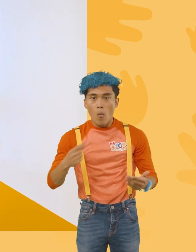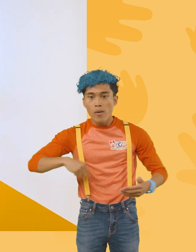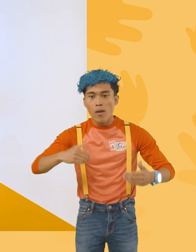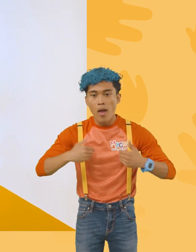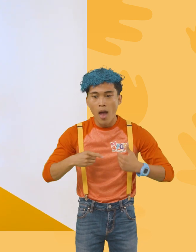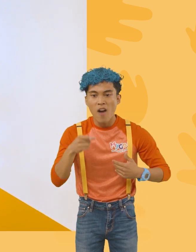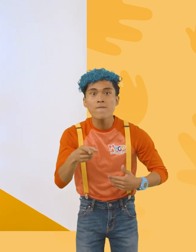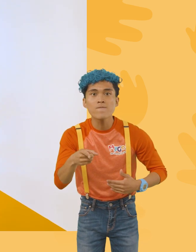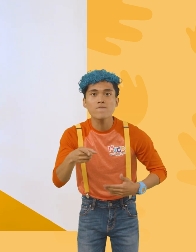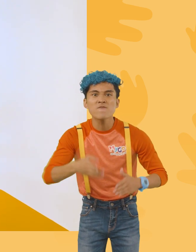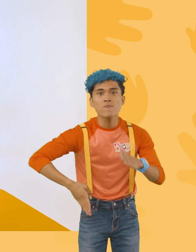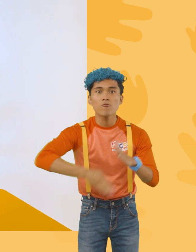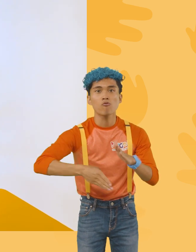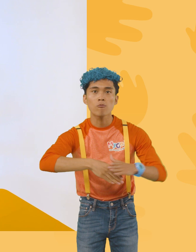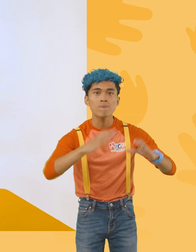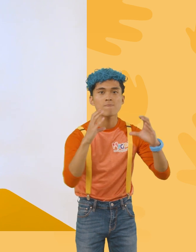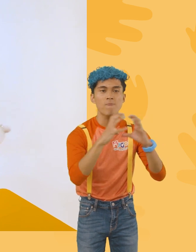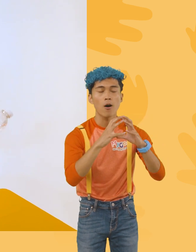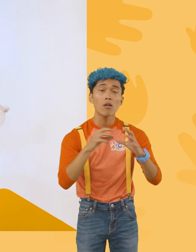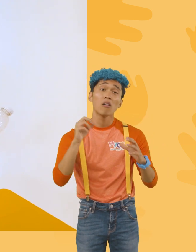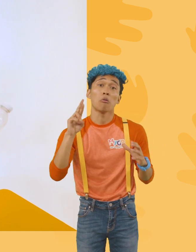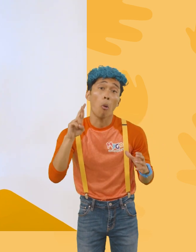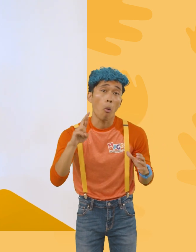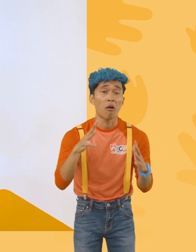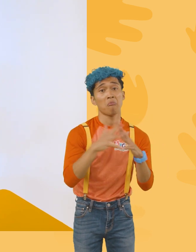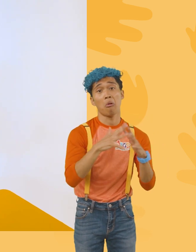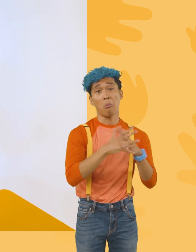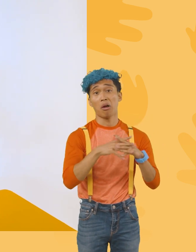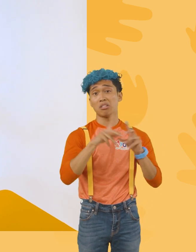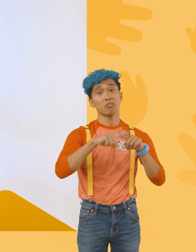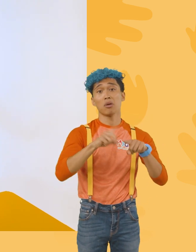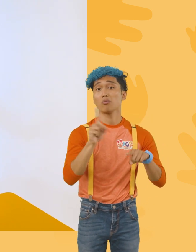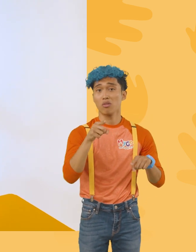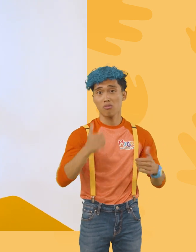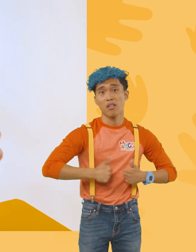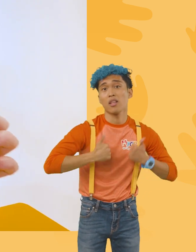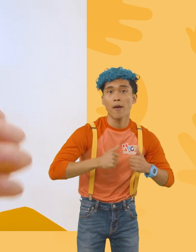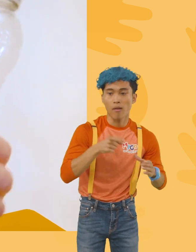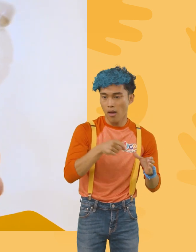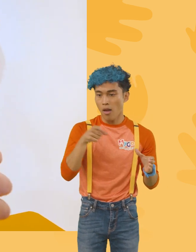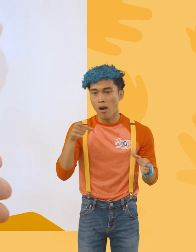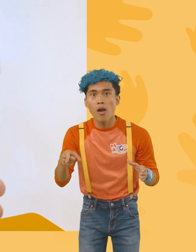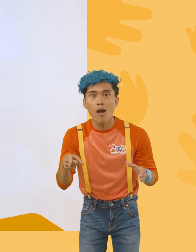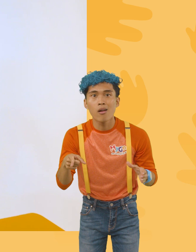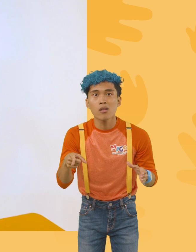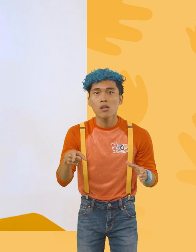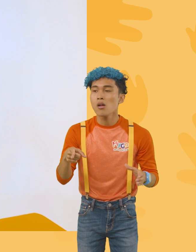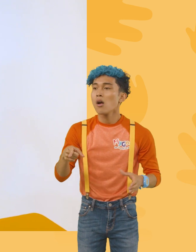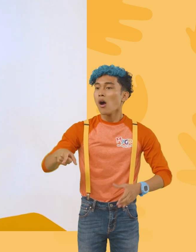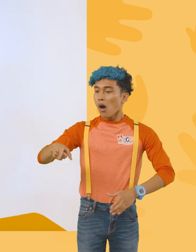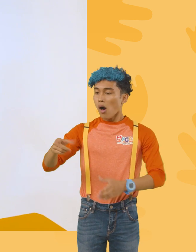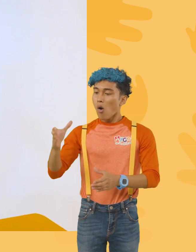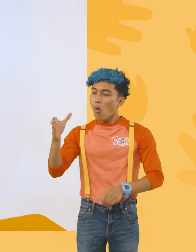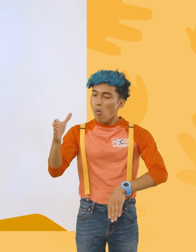We have a soccer ball, or a football, depends where you live, and the